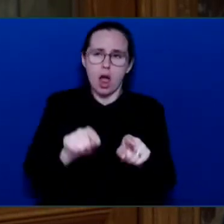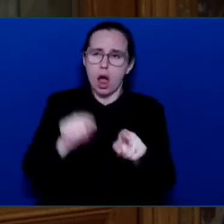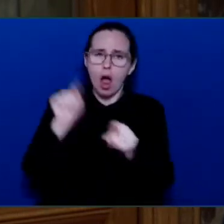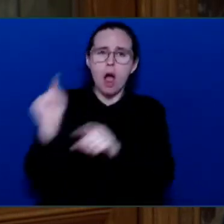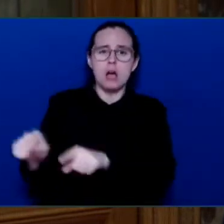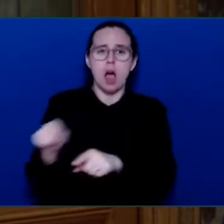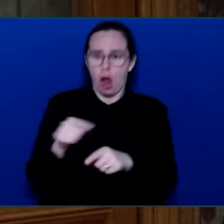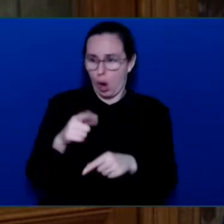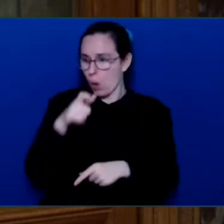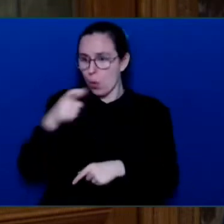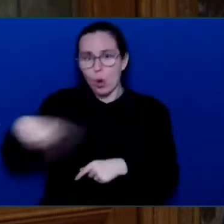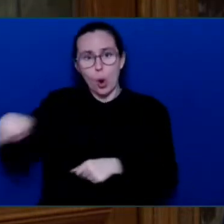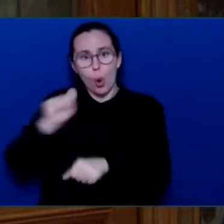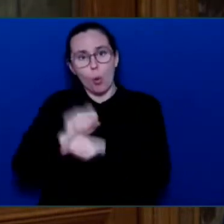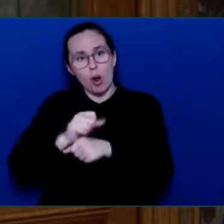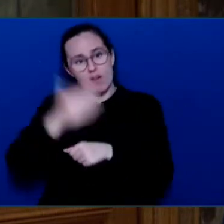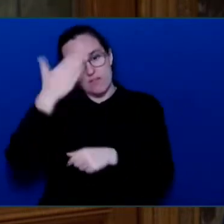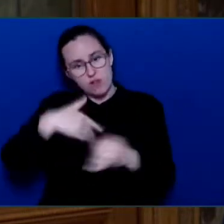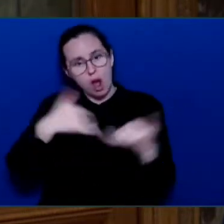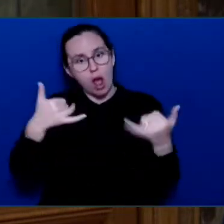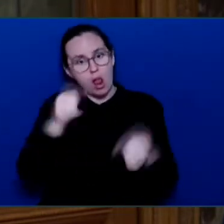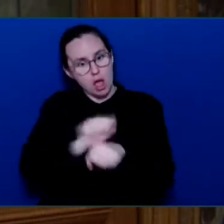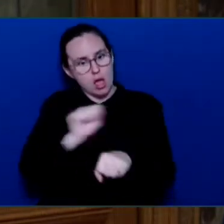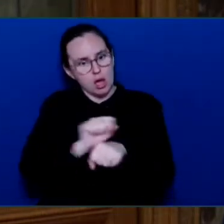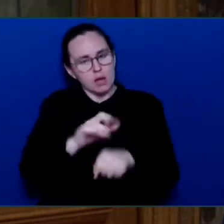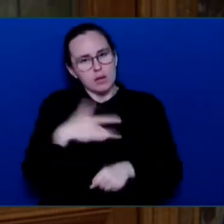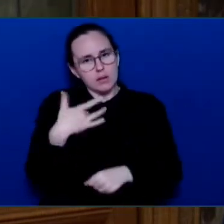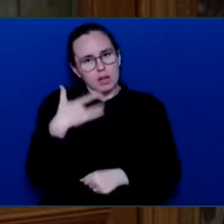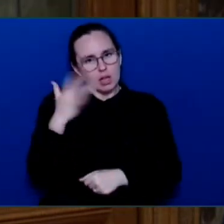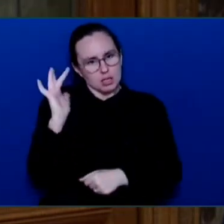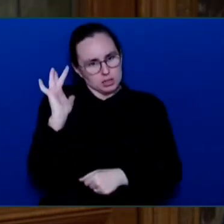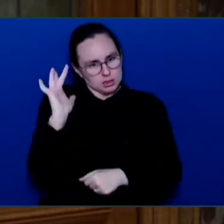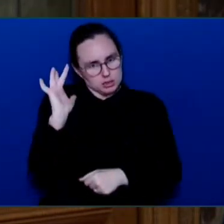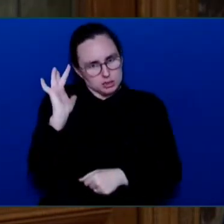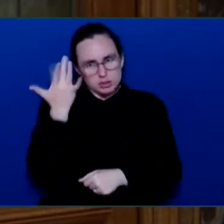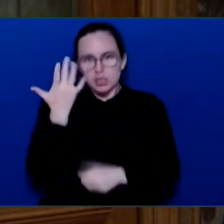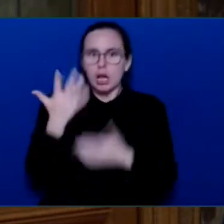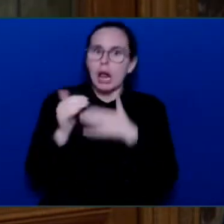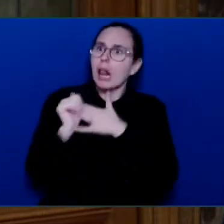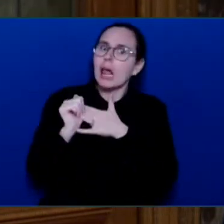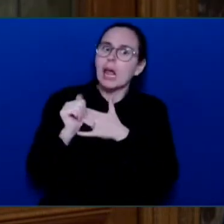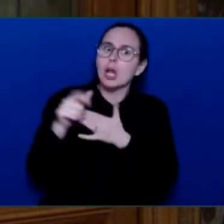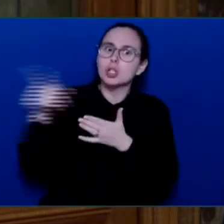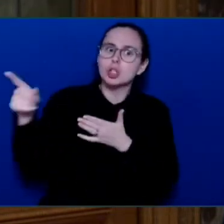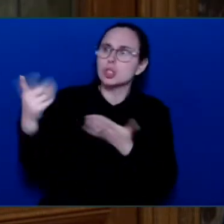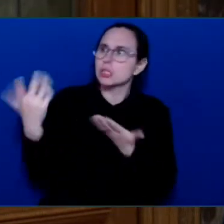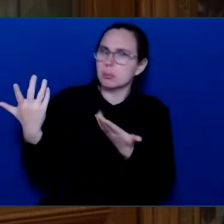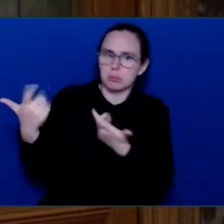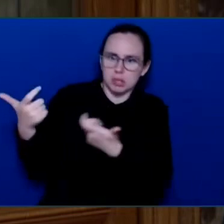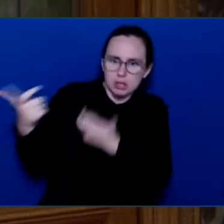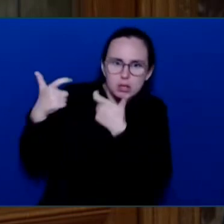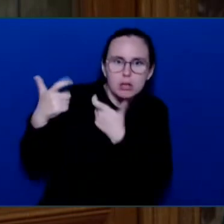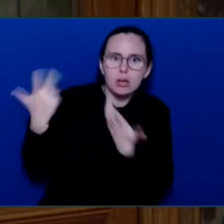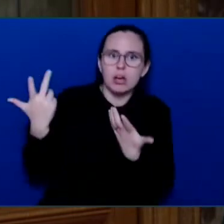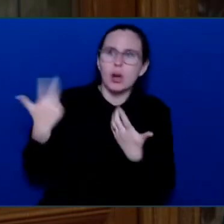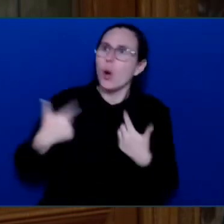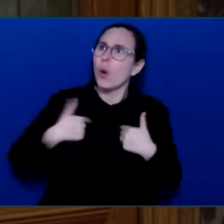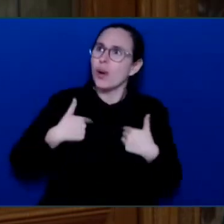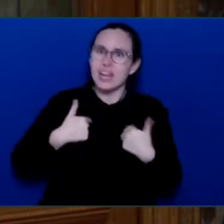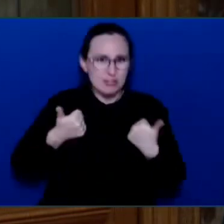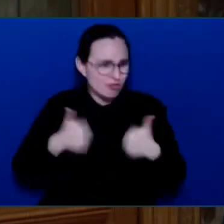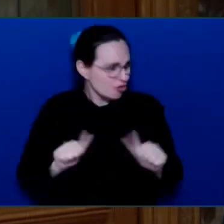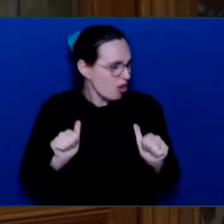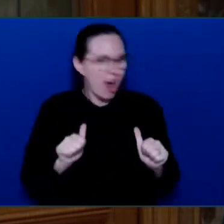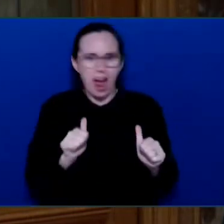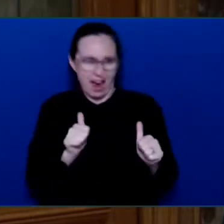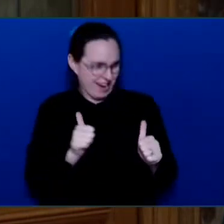This ministry needs new leadership. This ministry spends $135,000 per